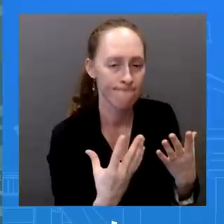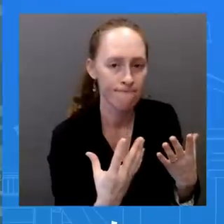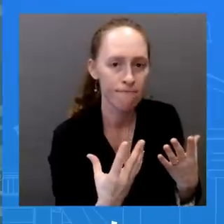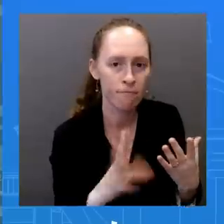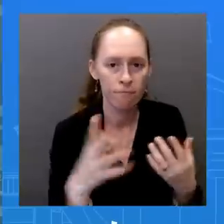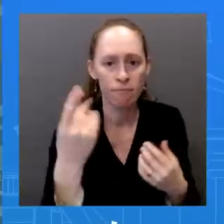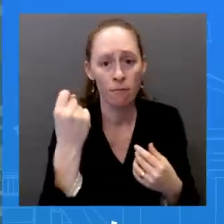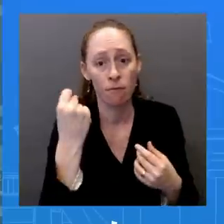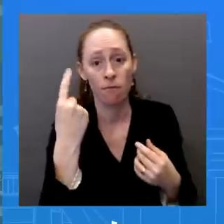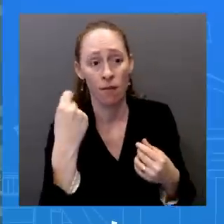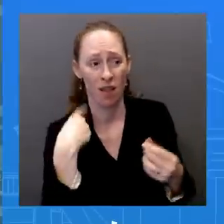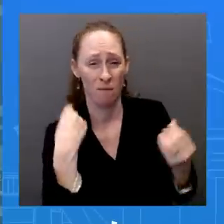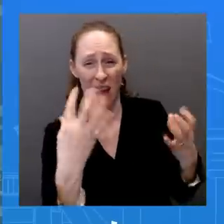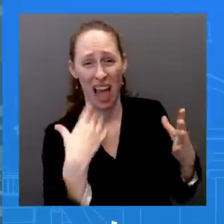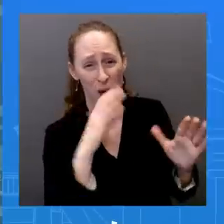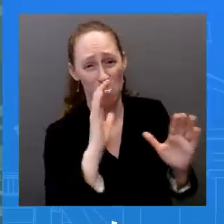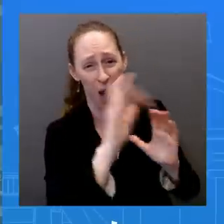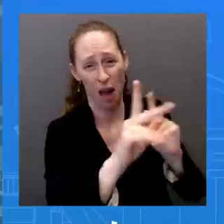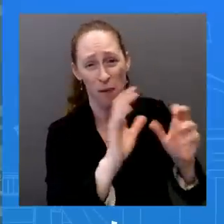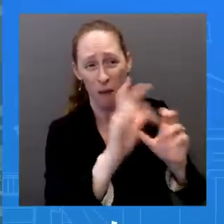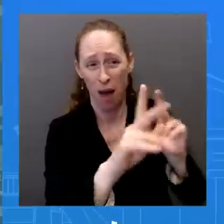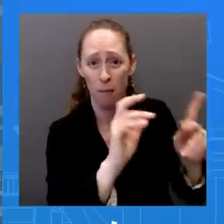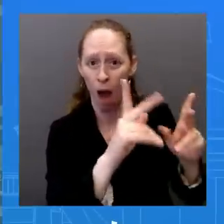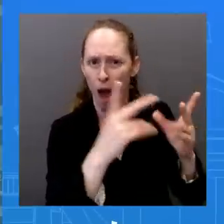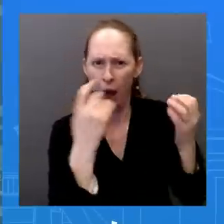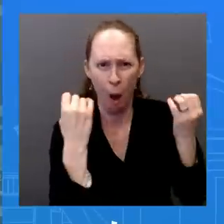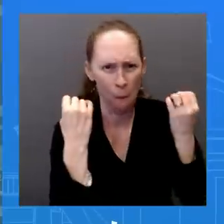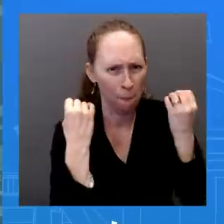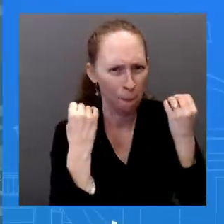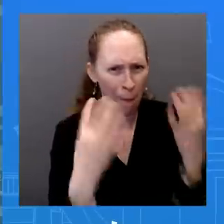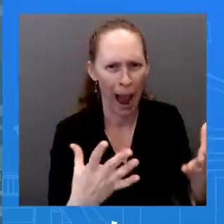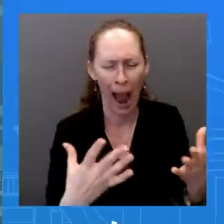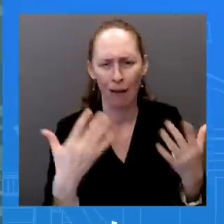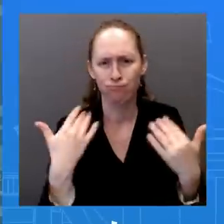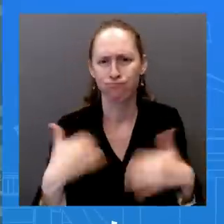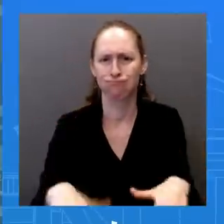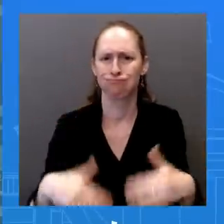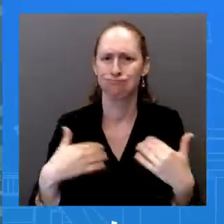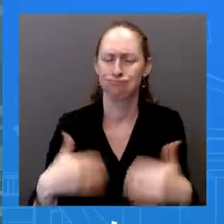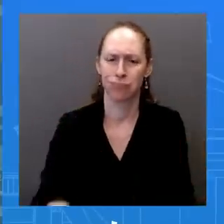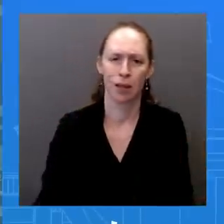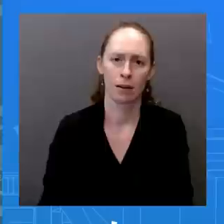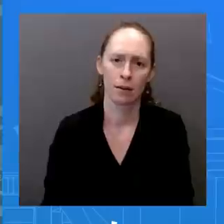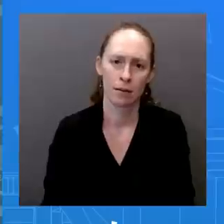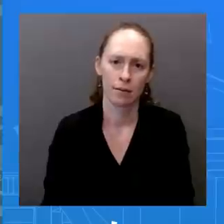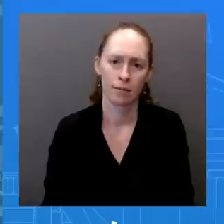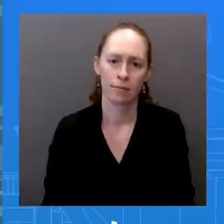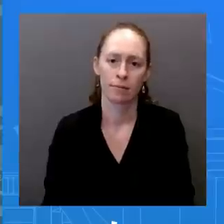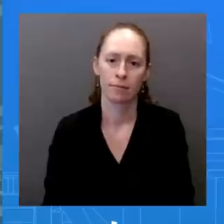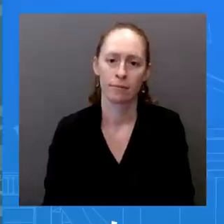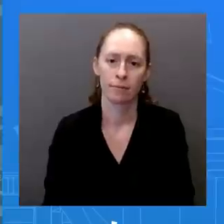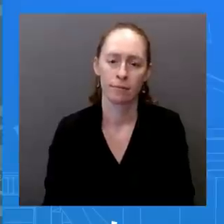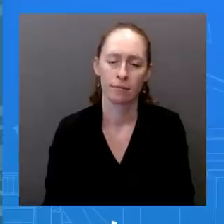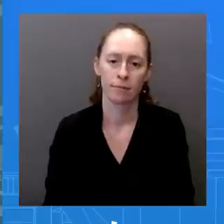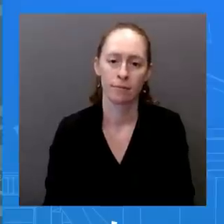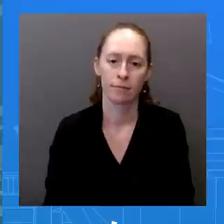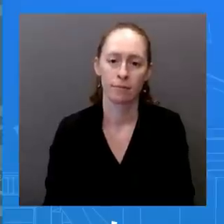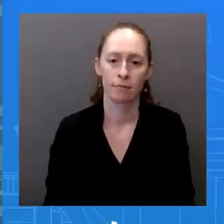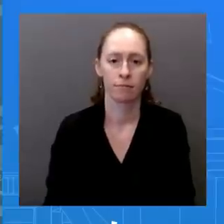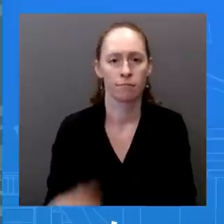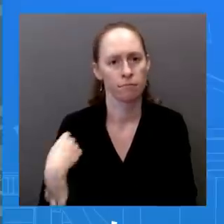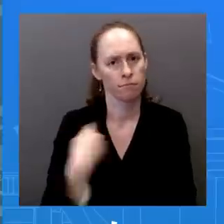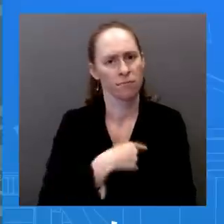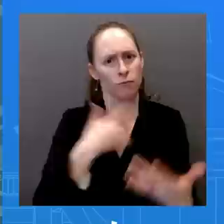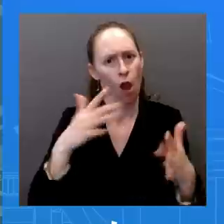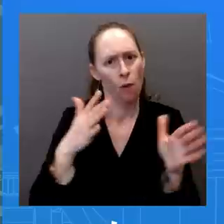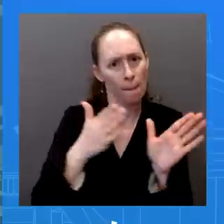many times, we have solutions. We have brought solutions on day one of this administration. The president has been very clear.